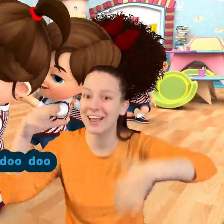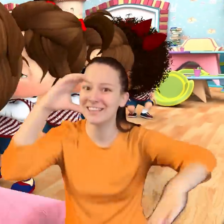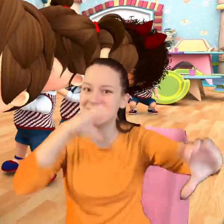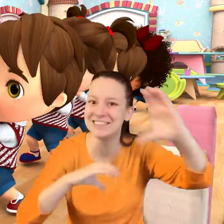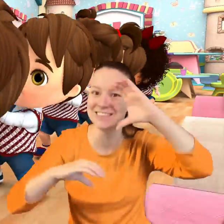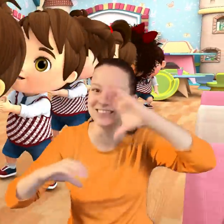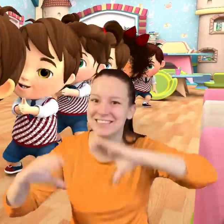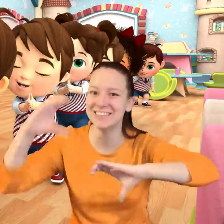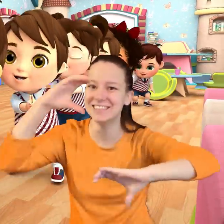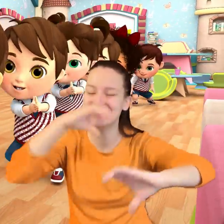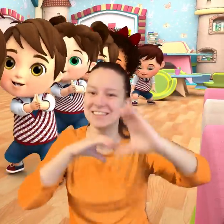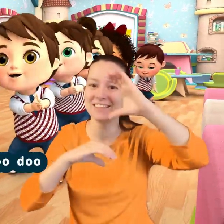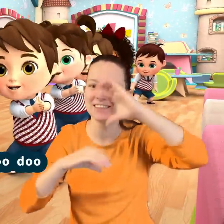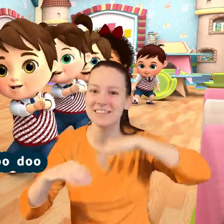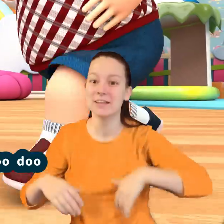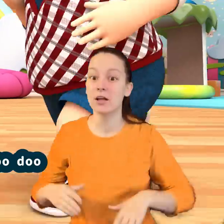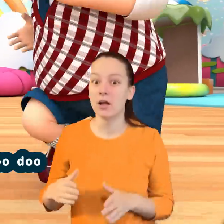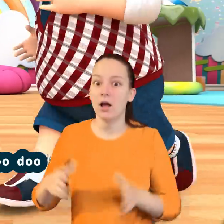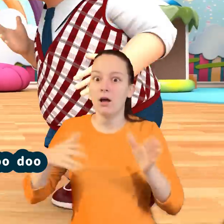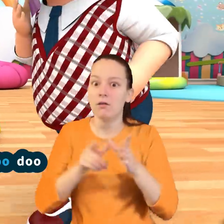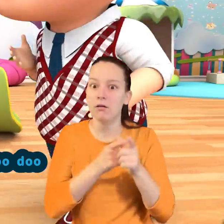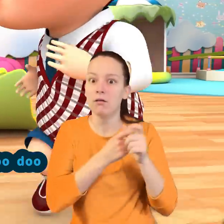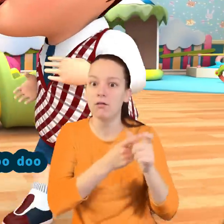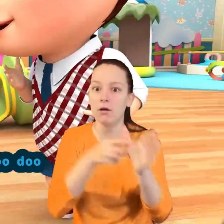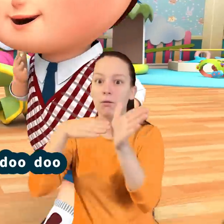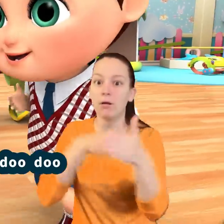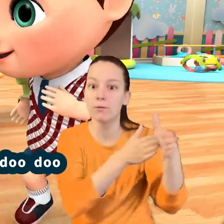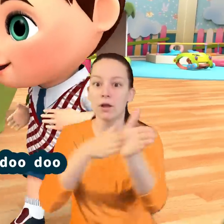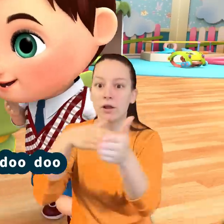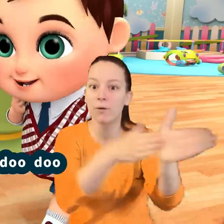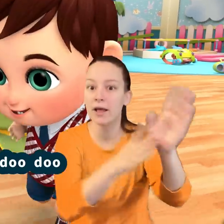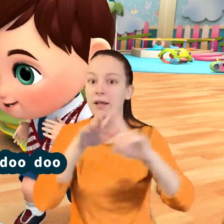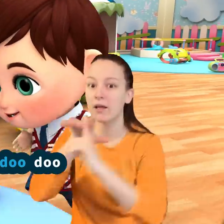Let's Go Hunt run away